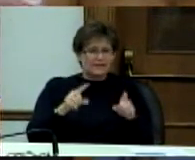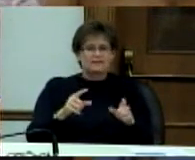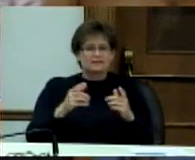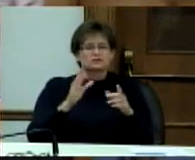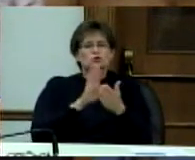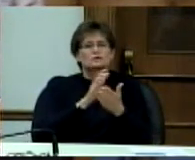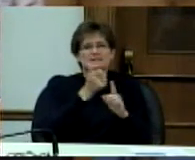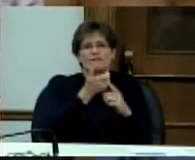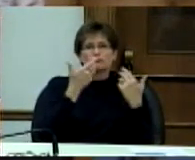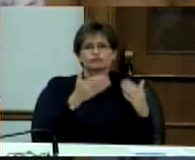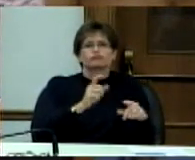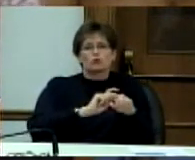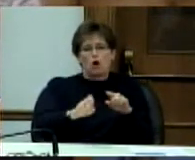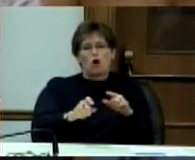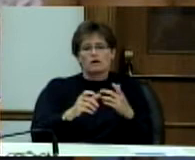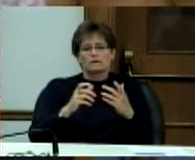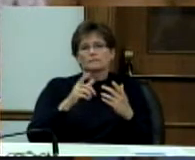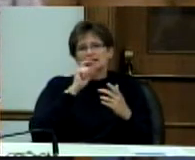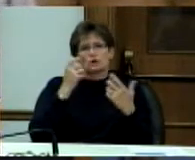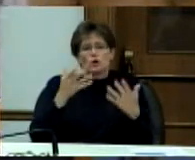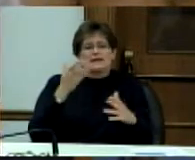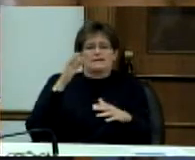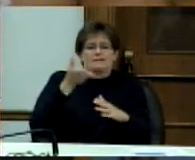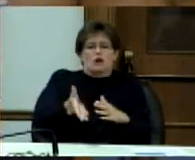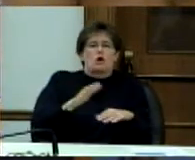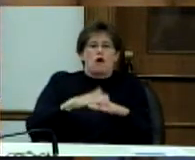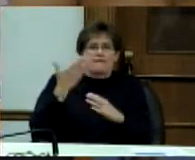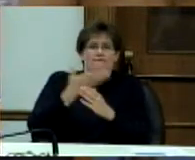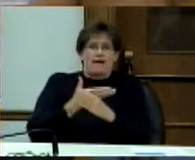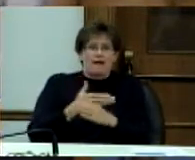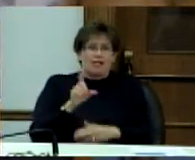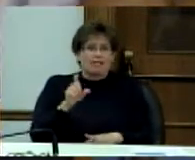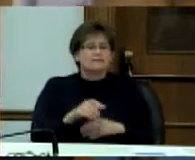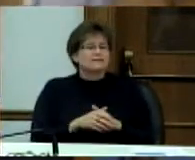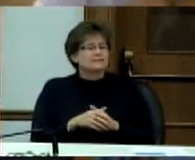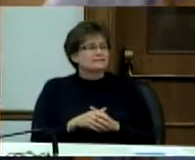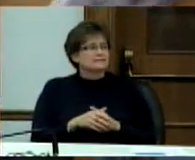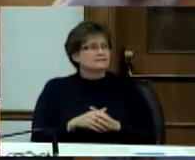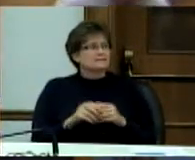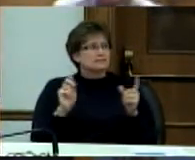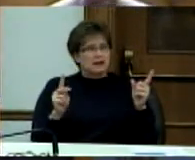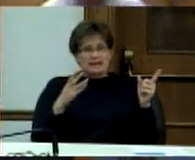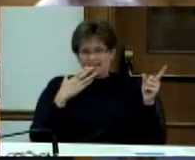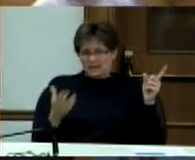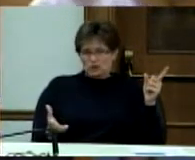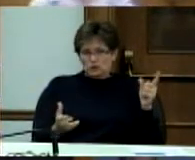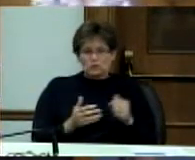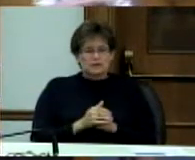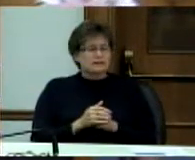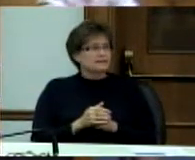interpreter for this event. It's already on the file. Okay, thank you.